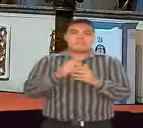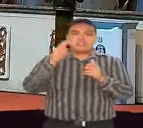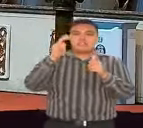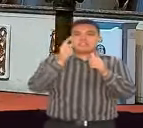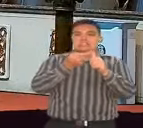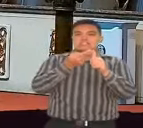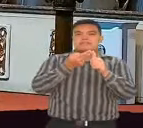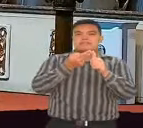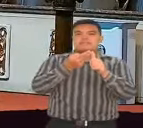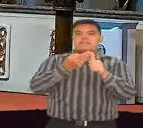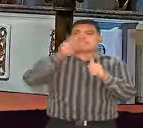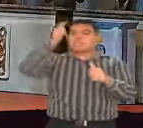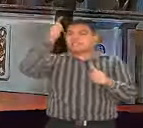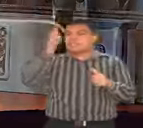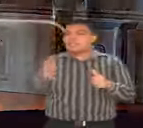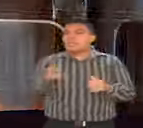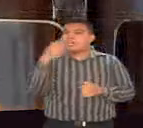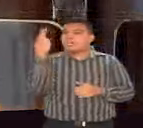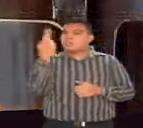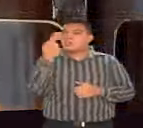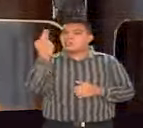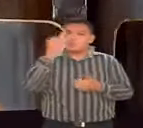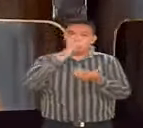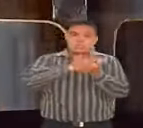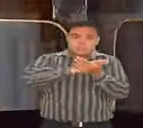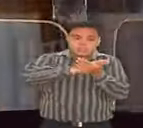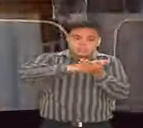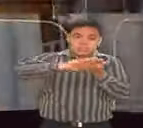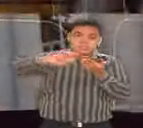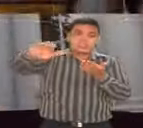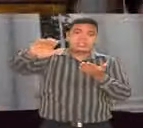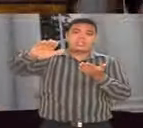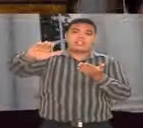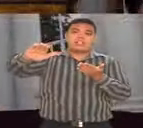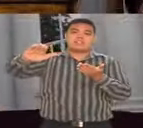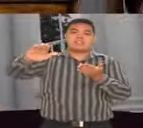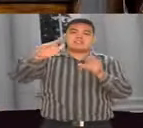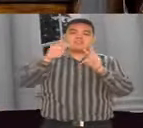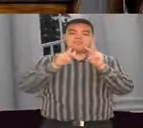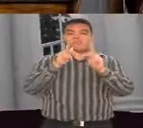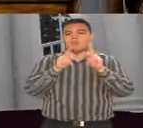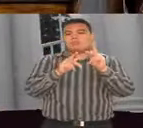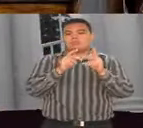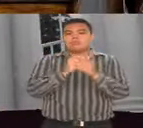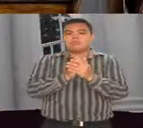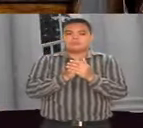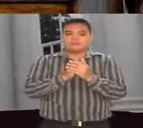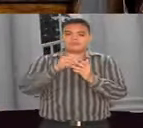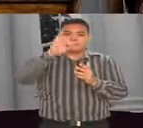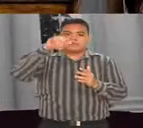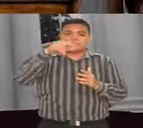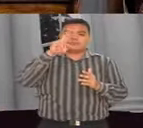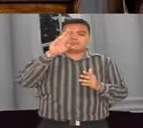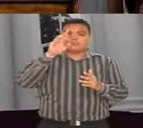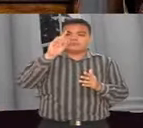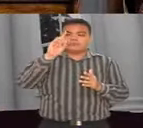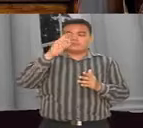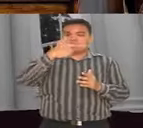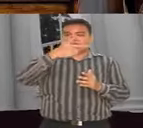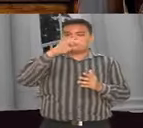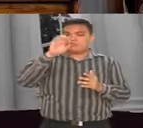God uses cleansed people. Judges chapter number 6, verse